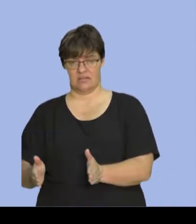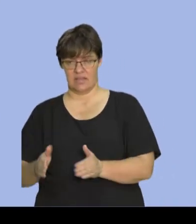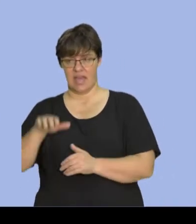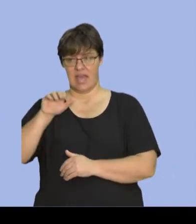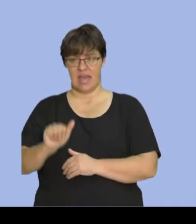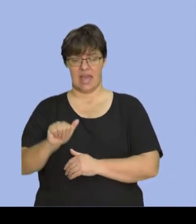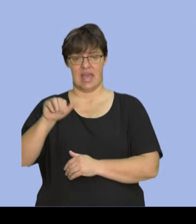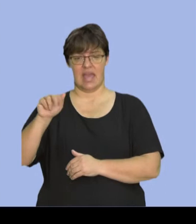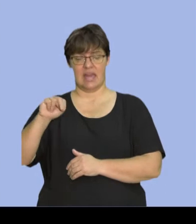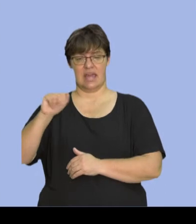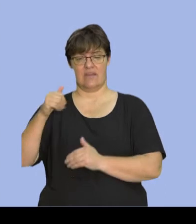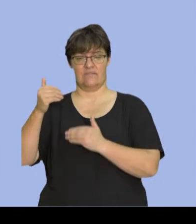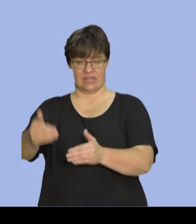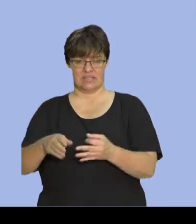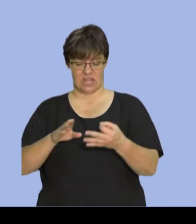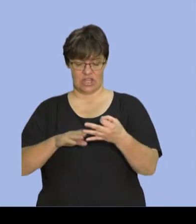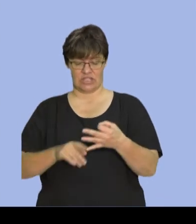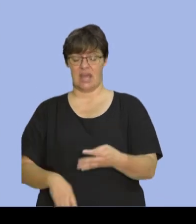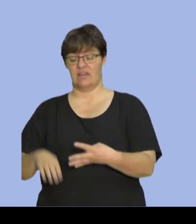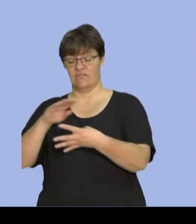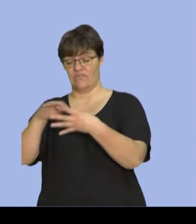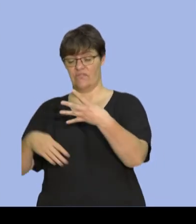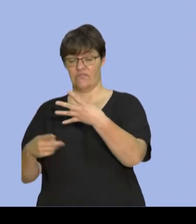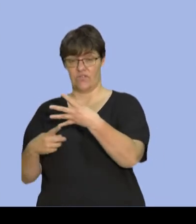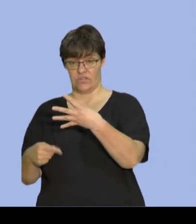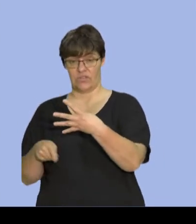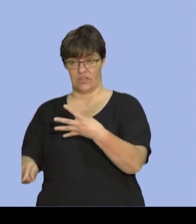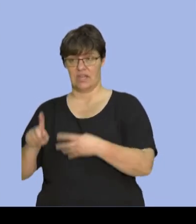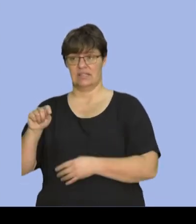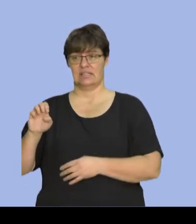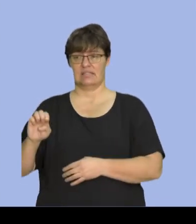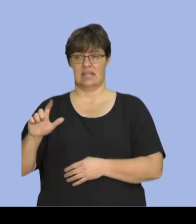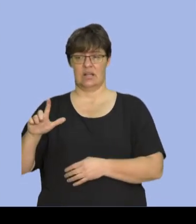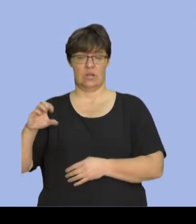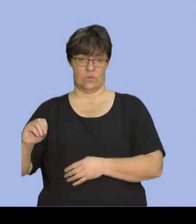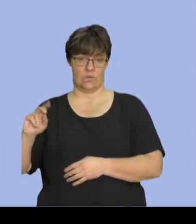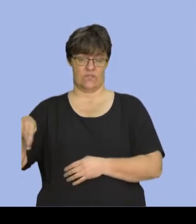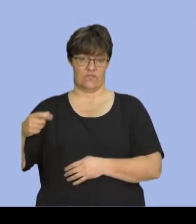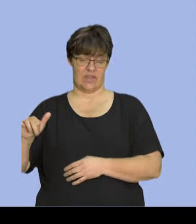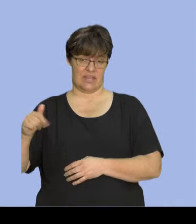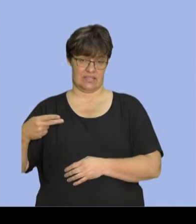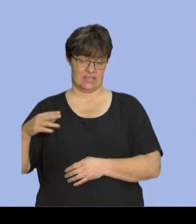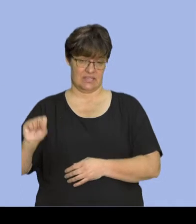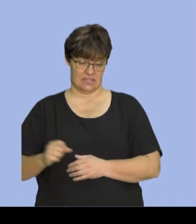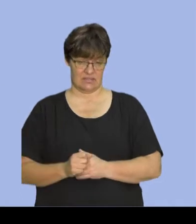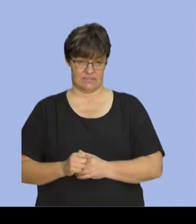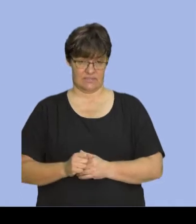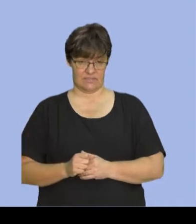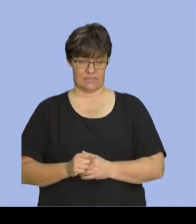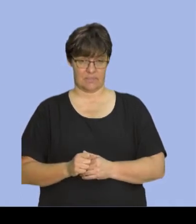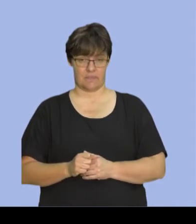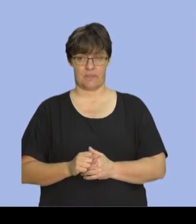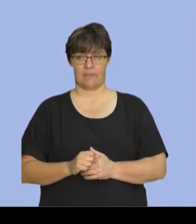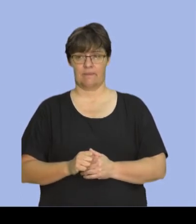A, anaphase, the third, and T, telophase, the fourth phase of mitosis.